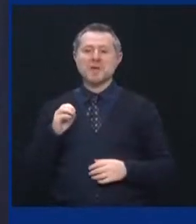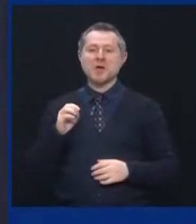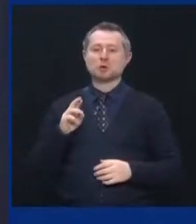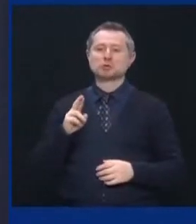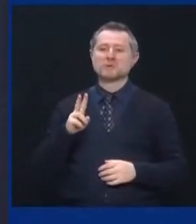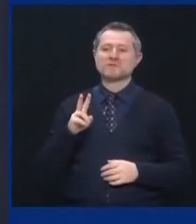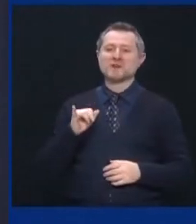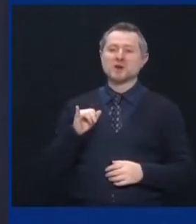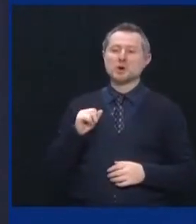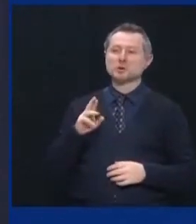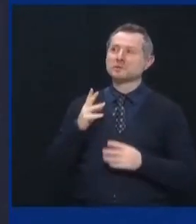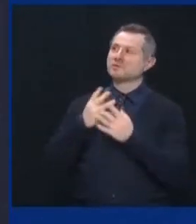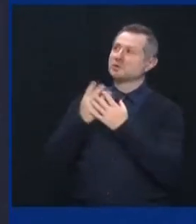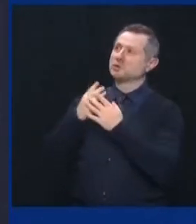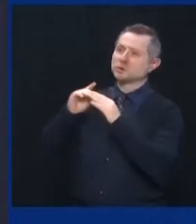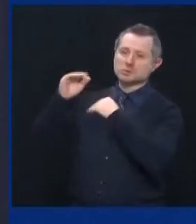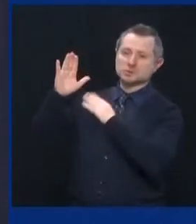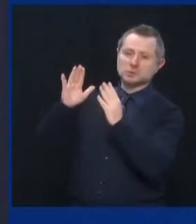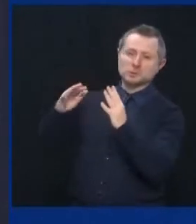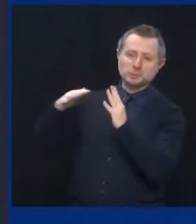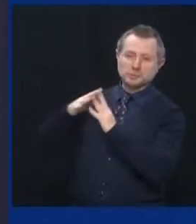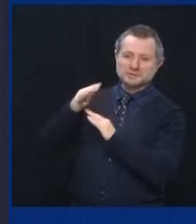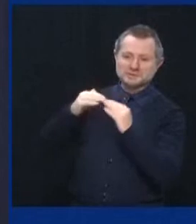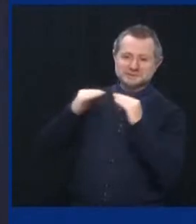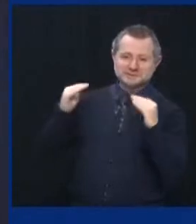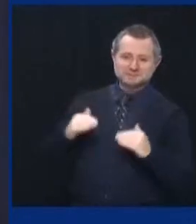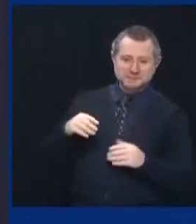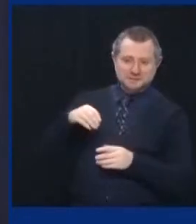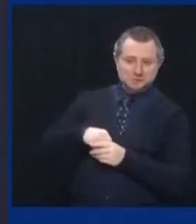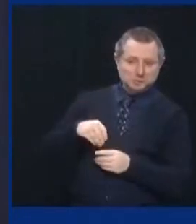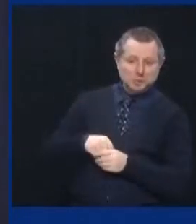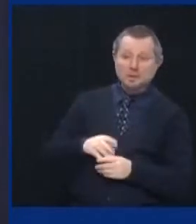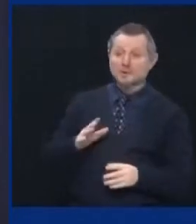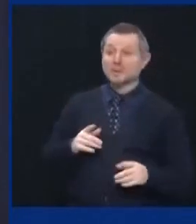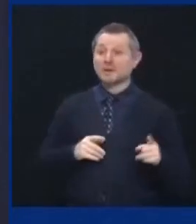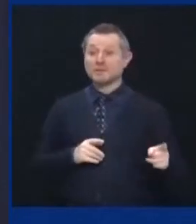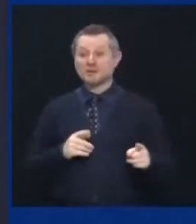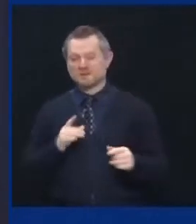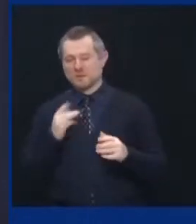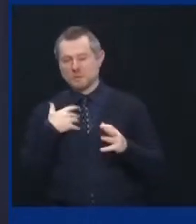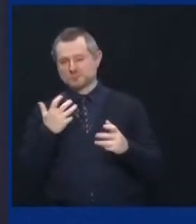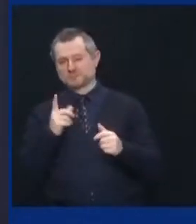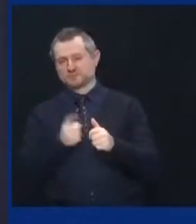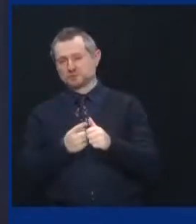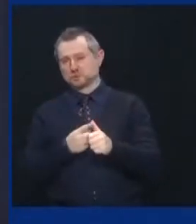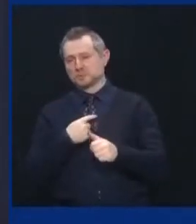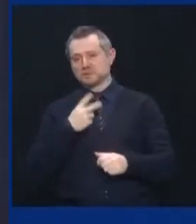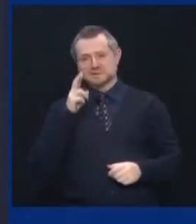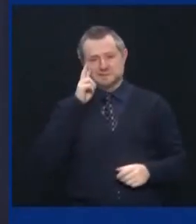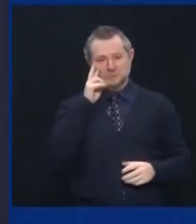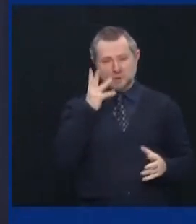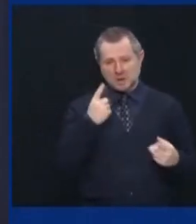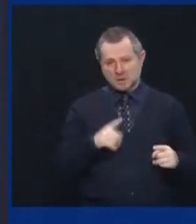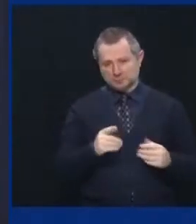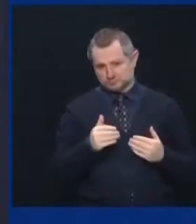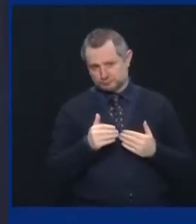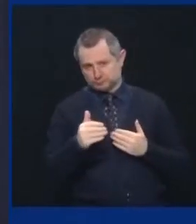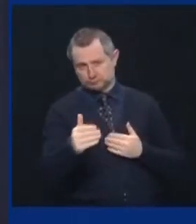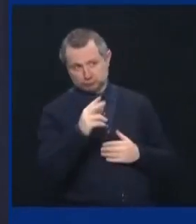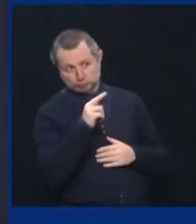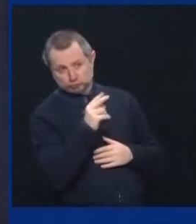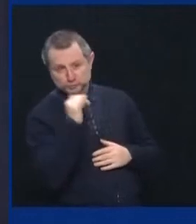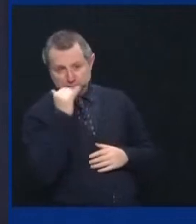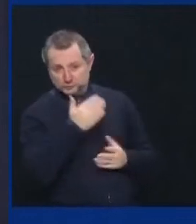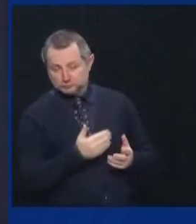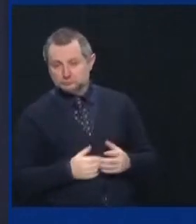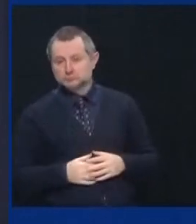filtration system? So this is really step one, and then we'll take it from there. But I don't see a key